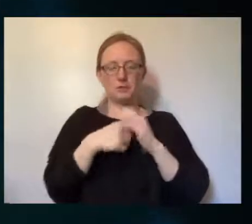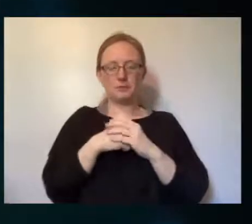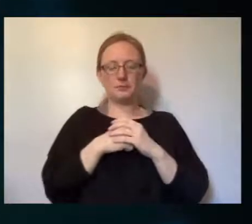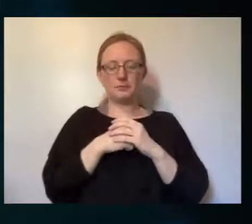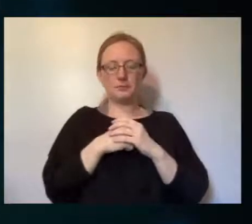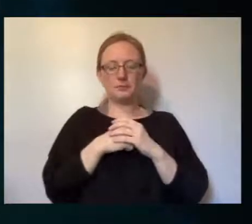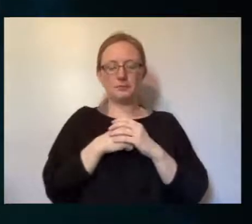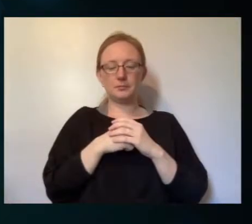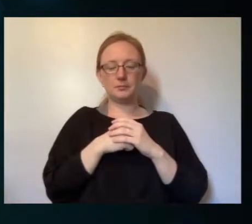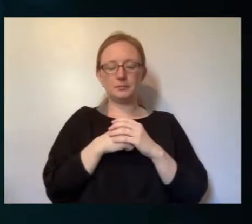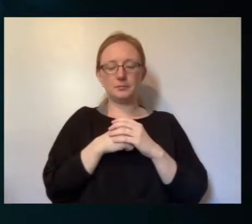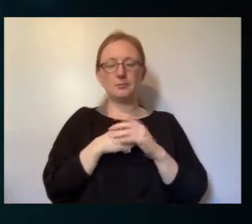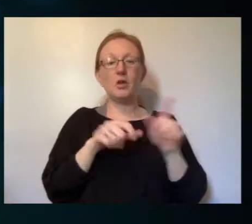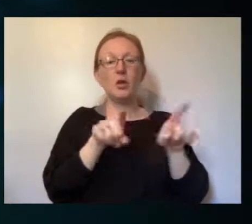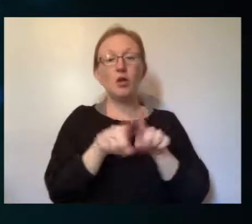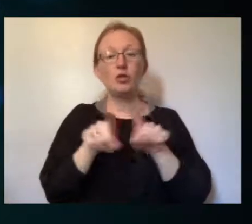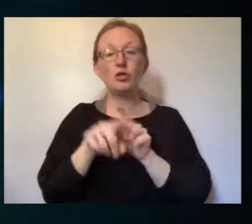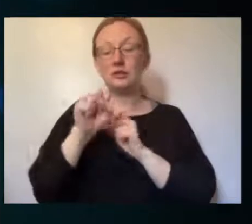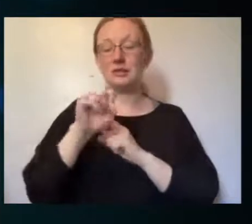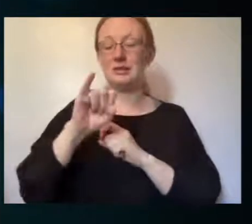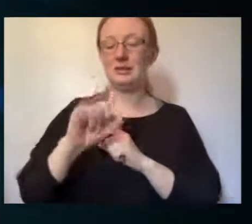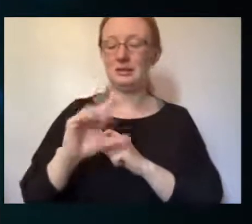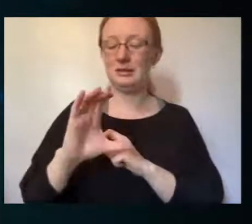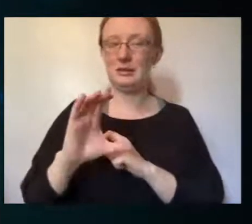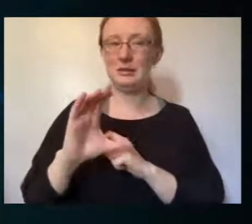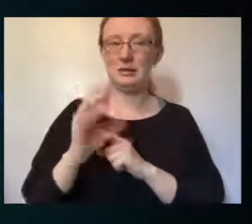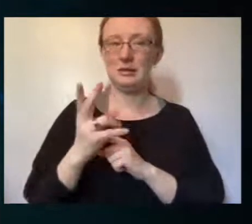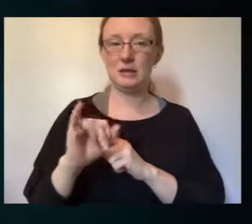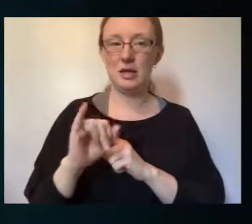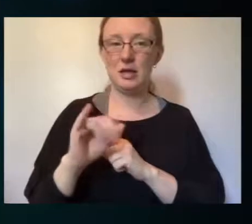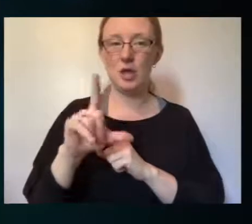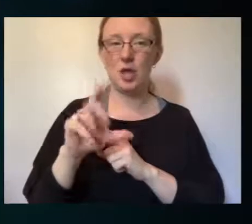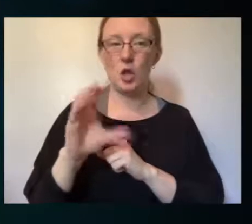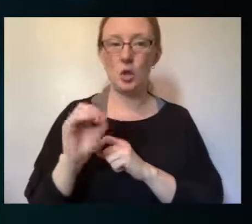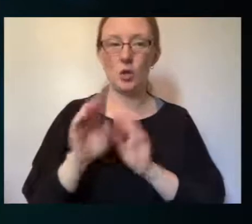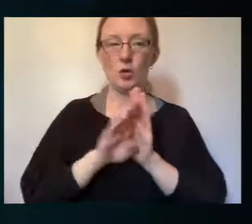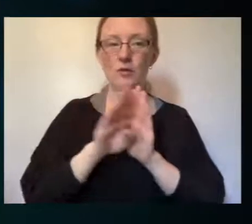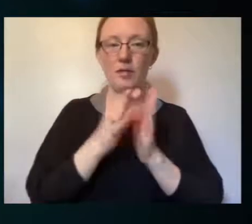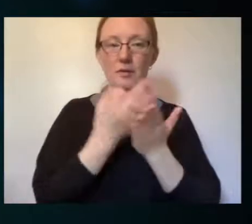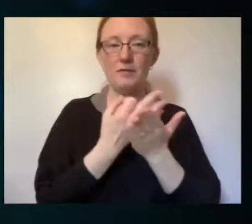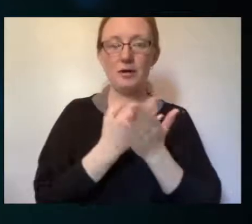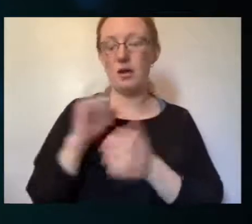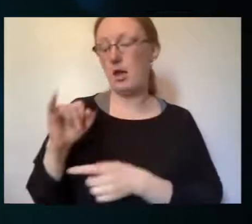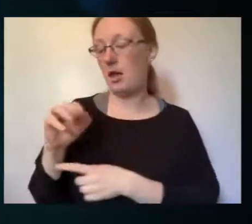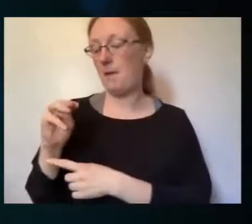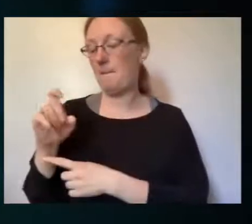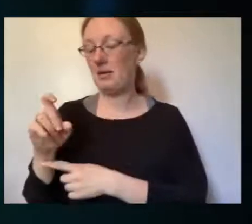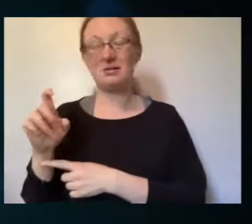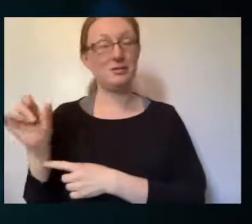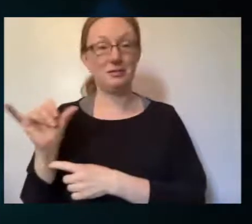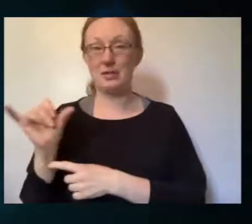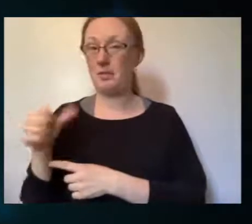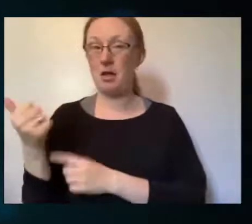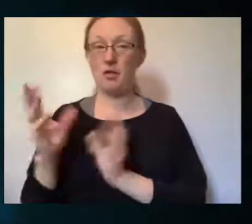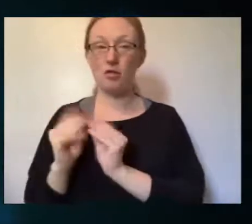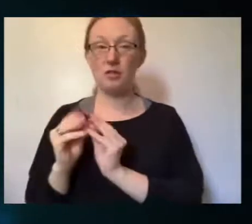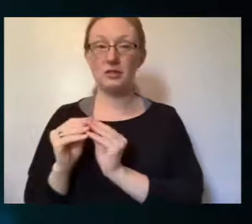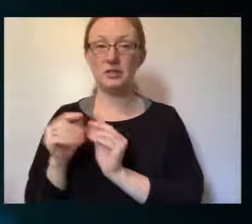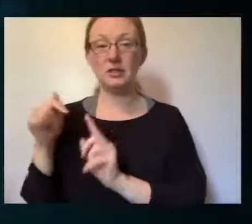course, the SIGCHI's Global Development Fund. And IMX, like many other conferences,